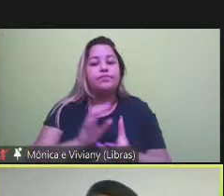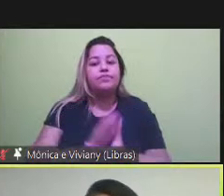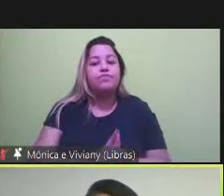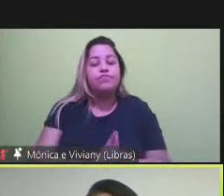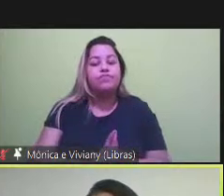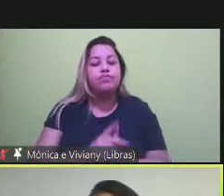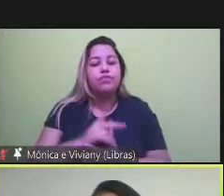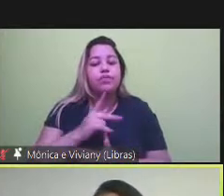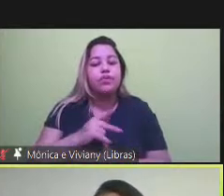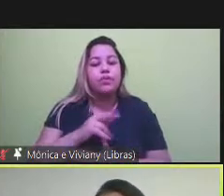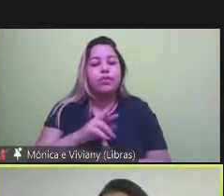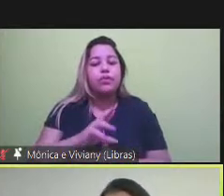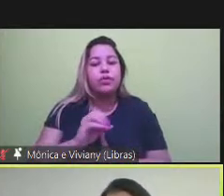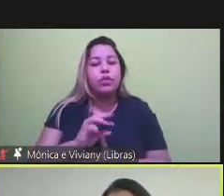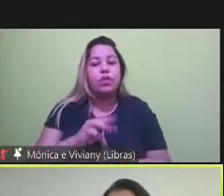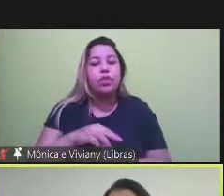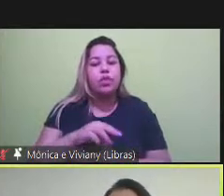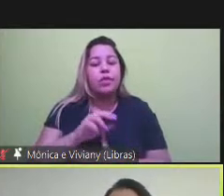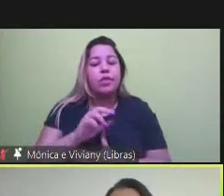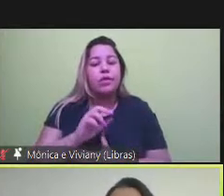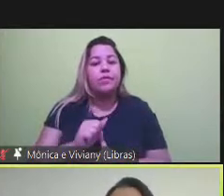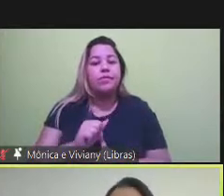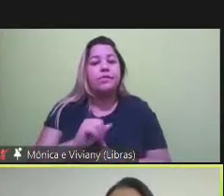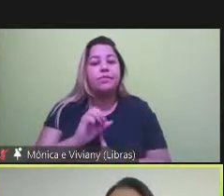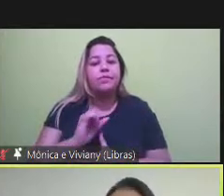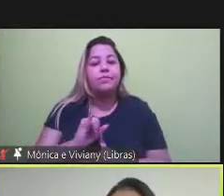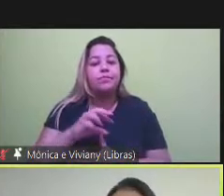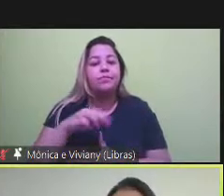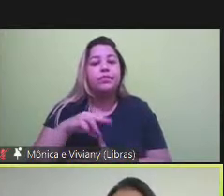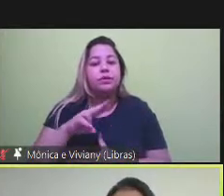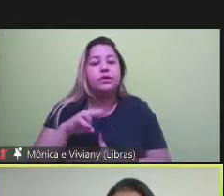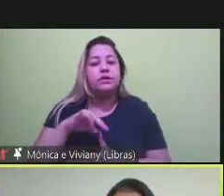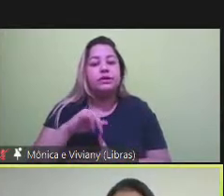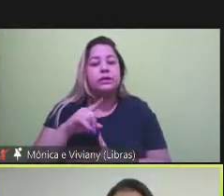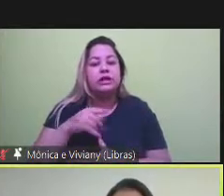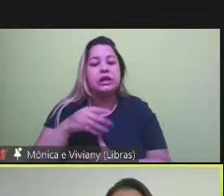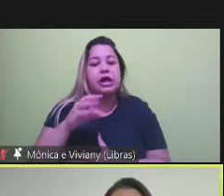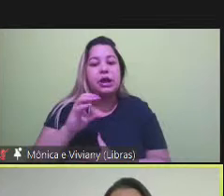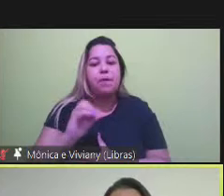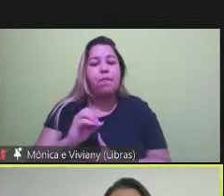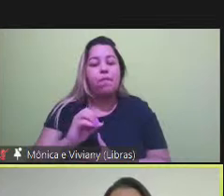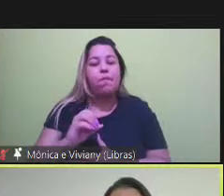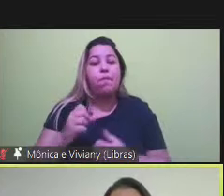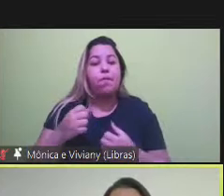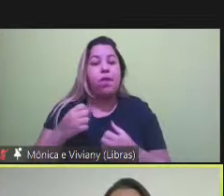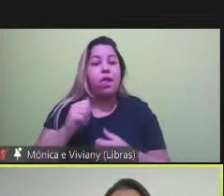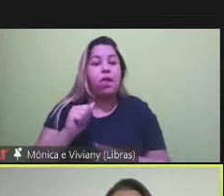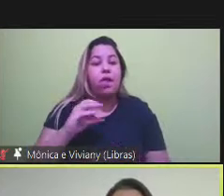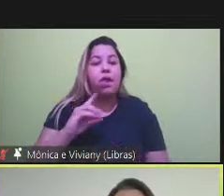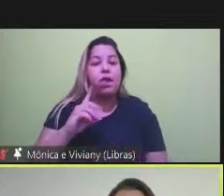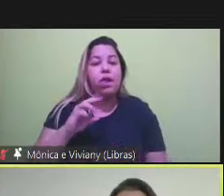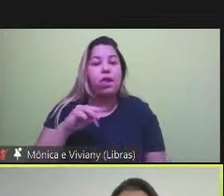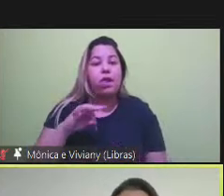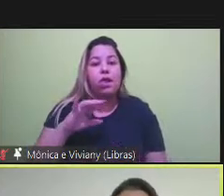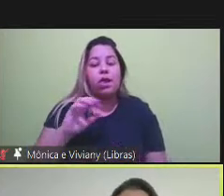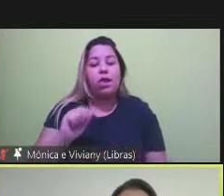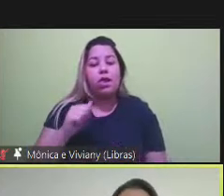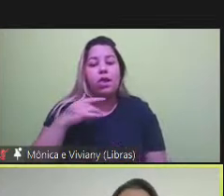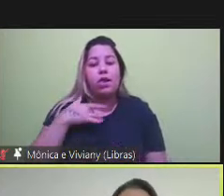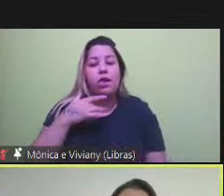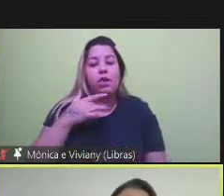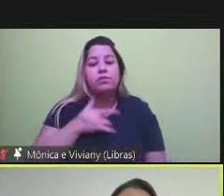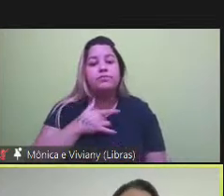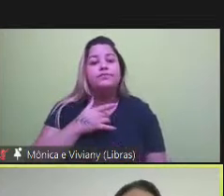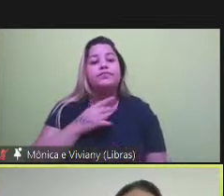from municipal program of immunization and in healthy